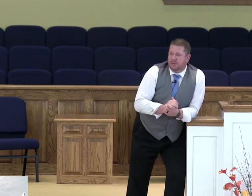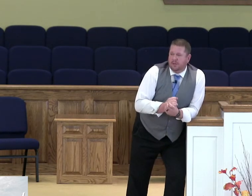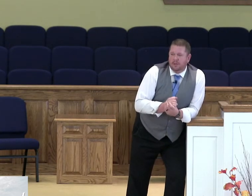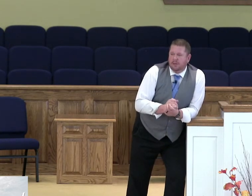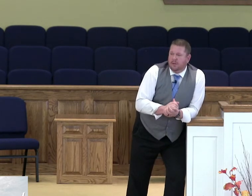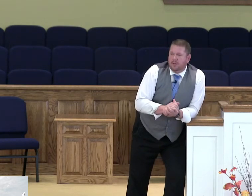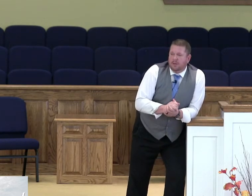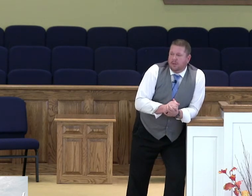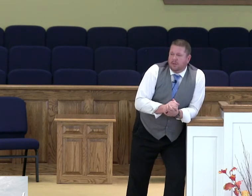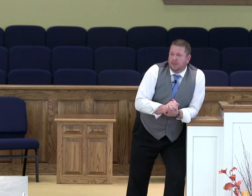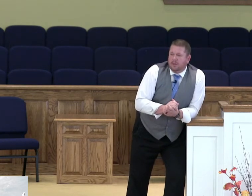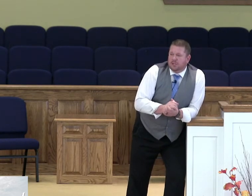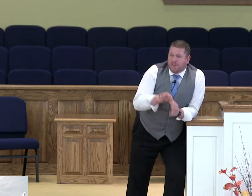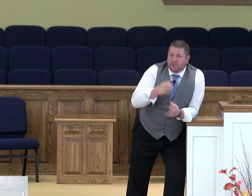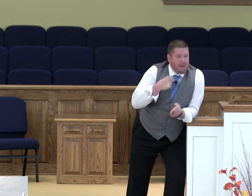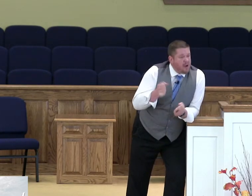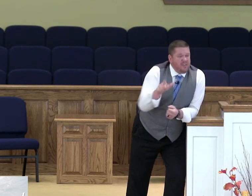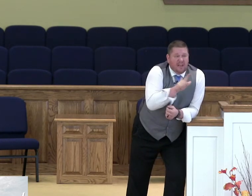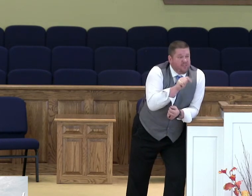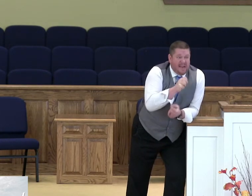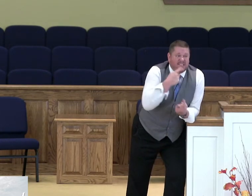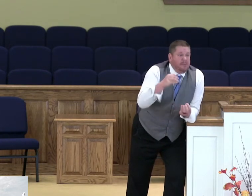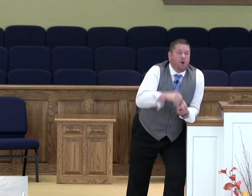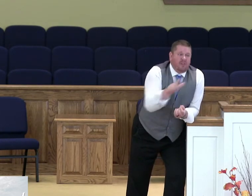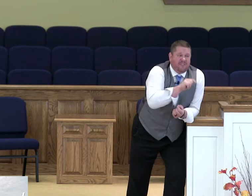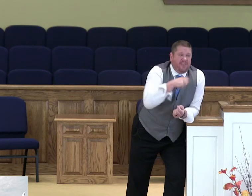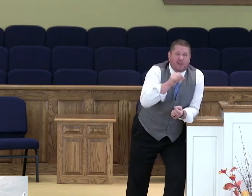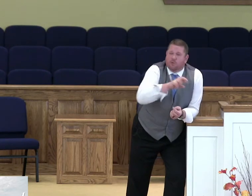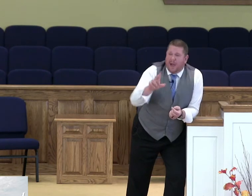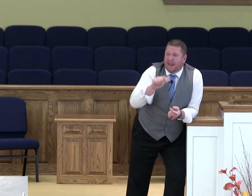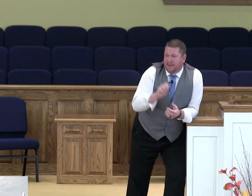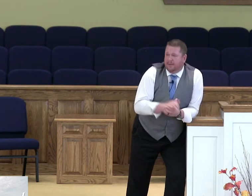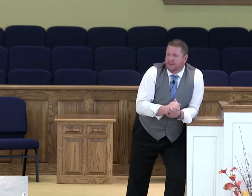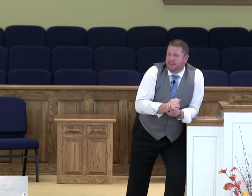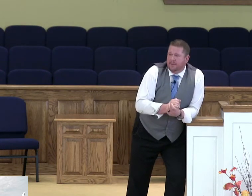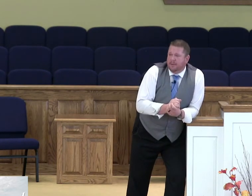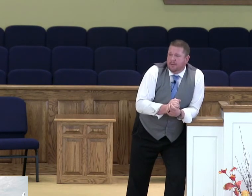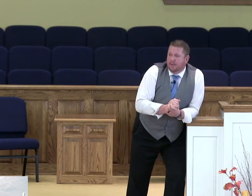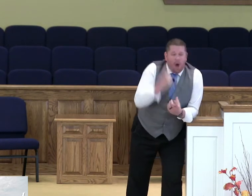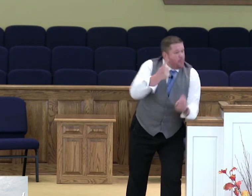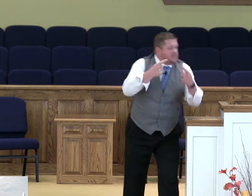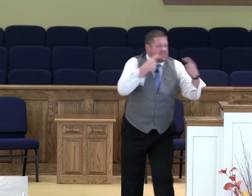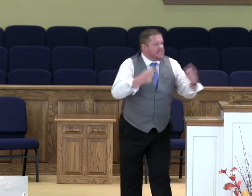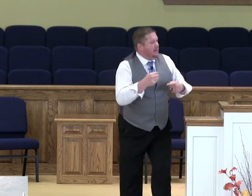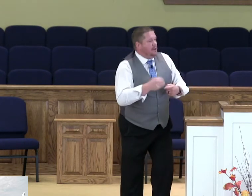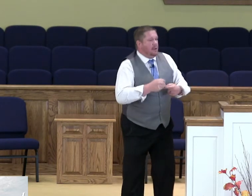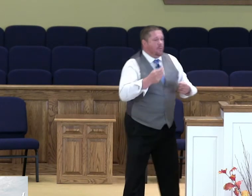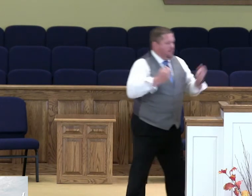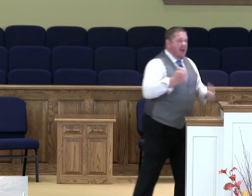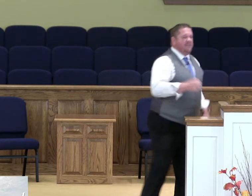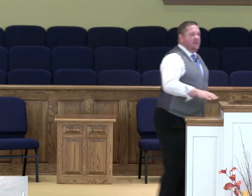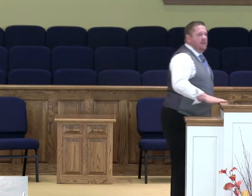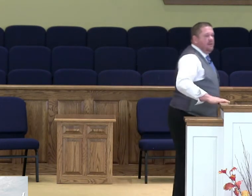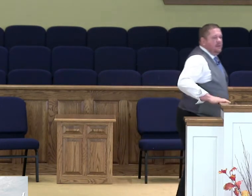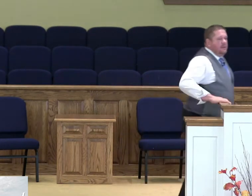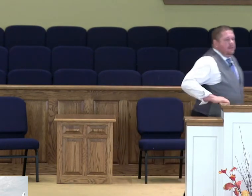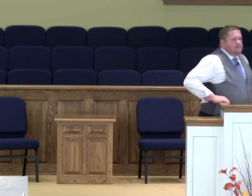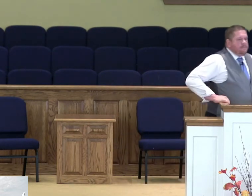Always. Especially when I'm driving the left lane, I sin more in the left lane than I do the right lane. Always sin when I'm